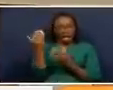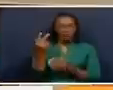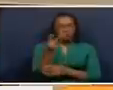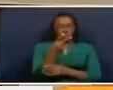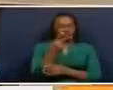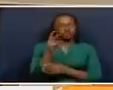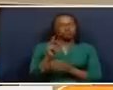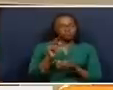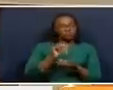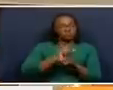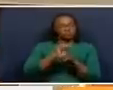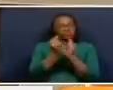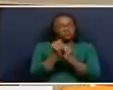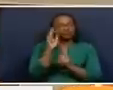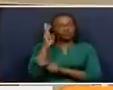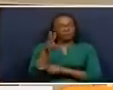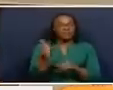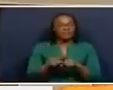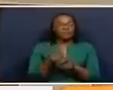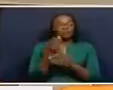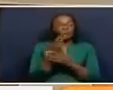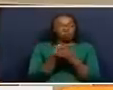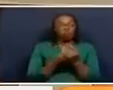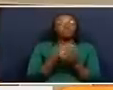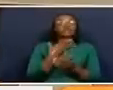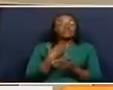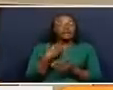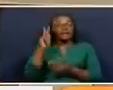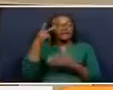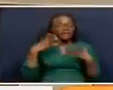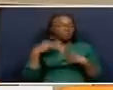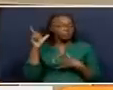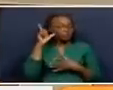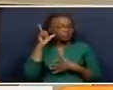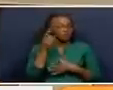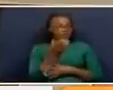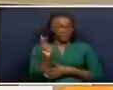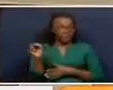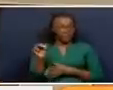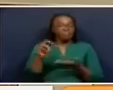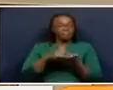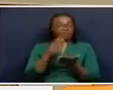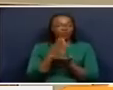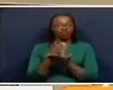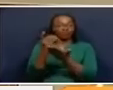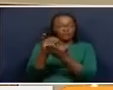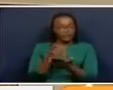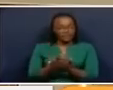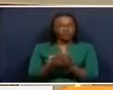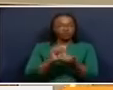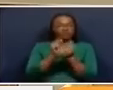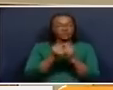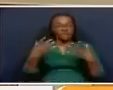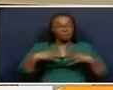desire to be heard by Kenyans. And the truth of the matter is that whereas the debate does not change